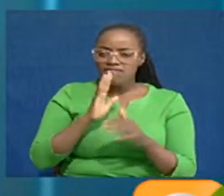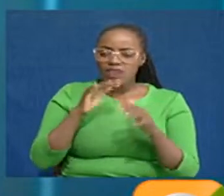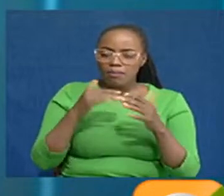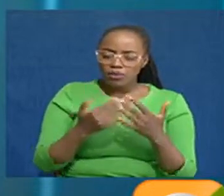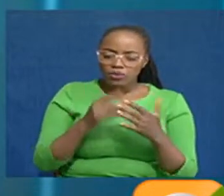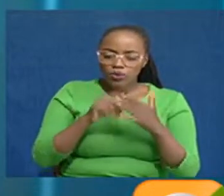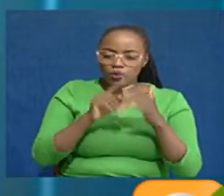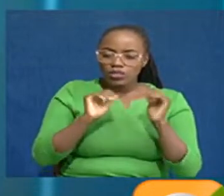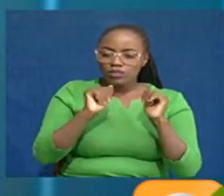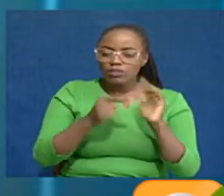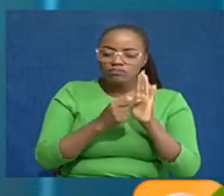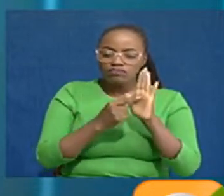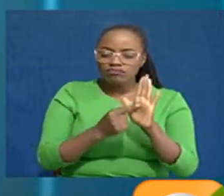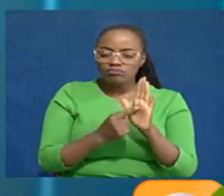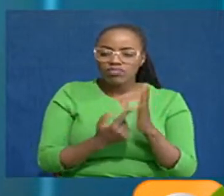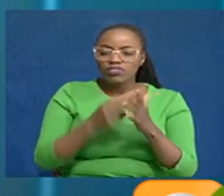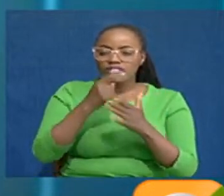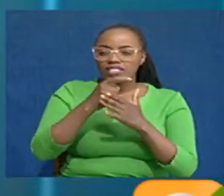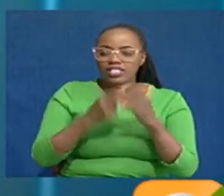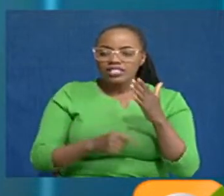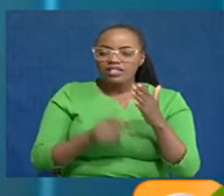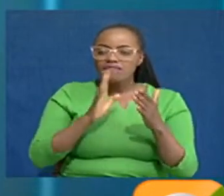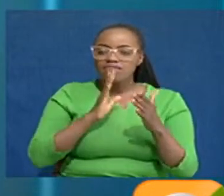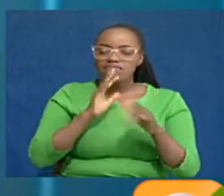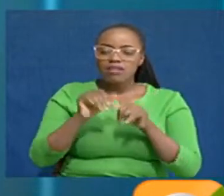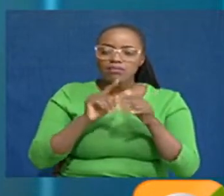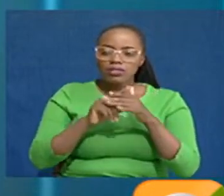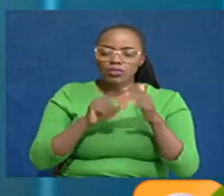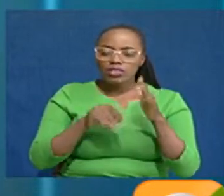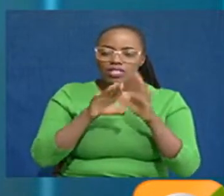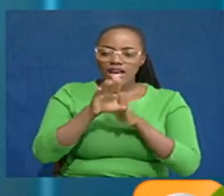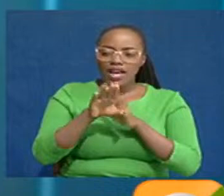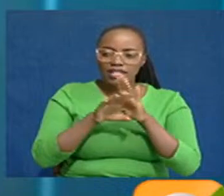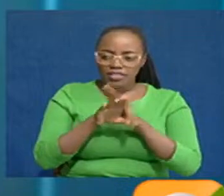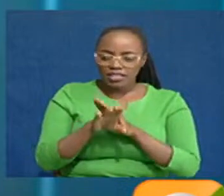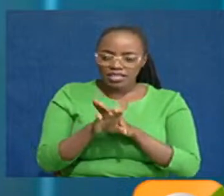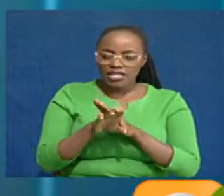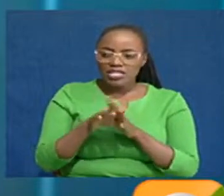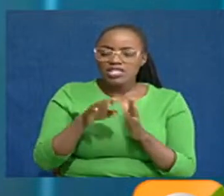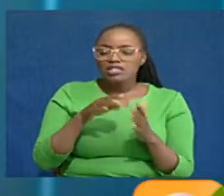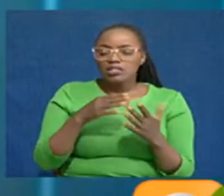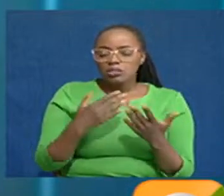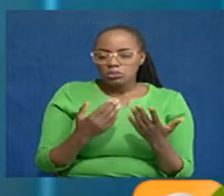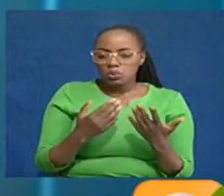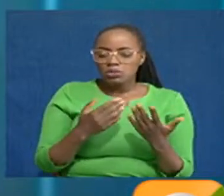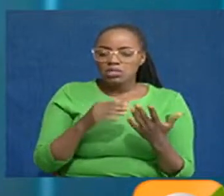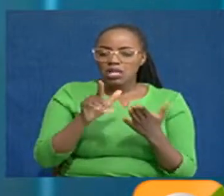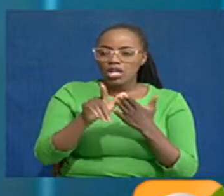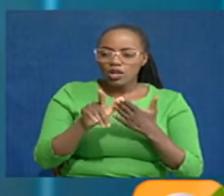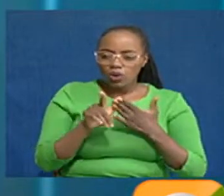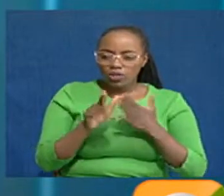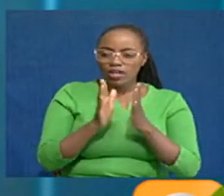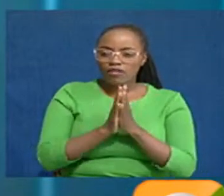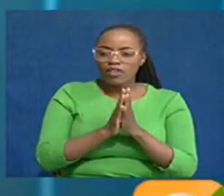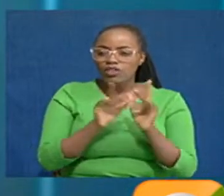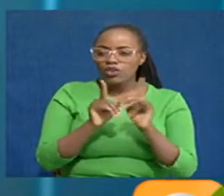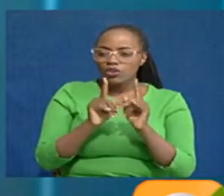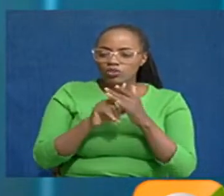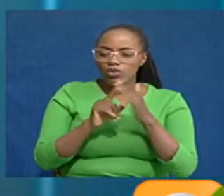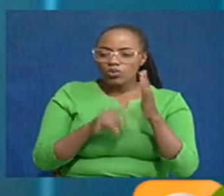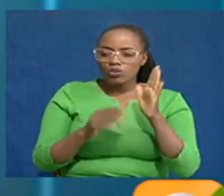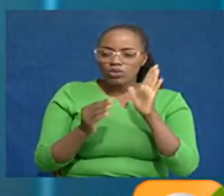predictability of taxes. We've talked about access to credit and so forth. So those become